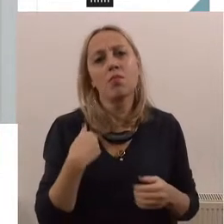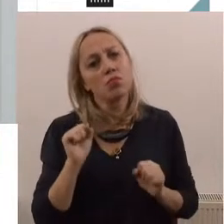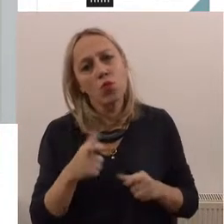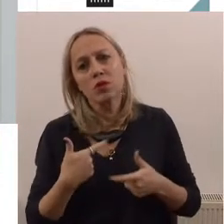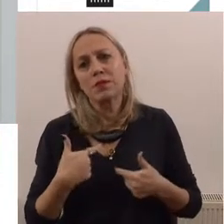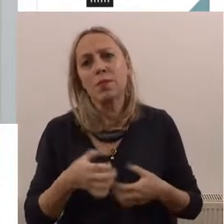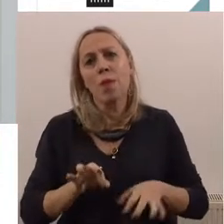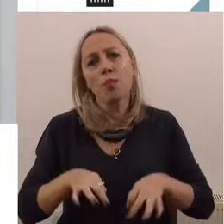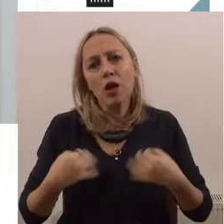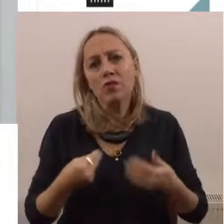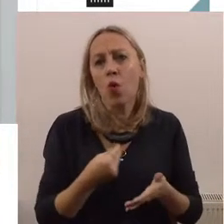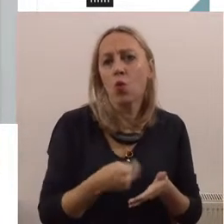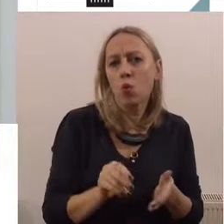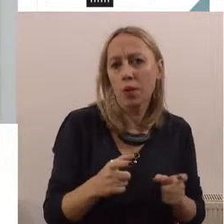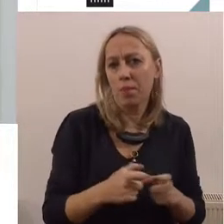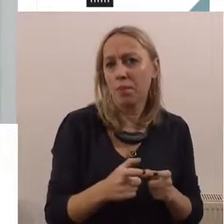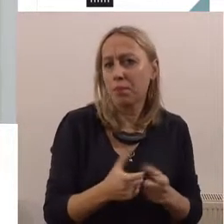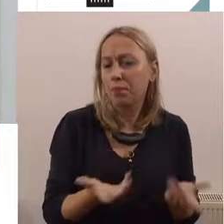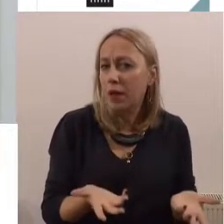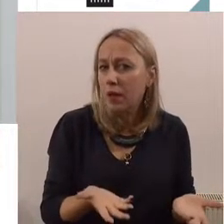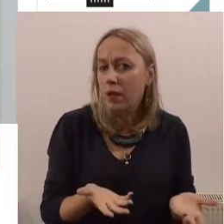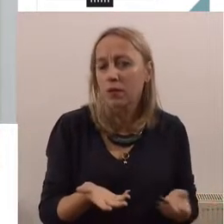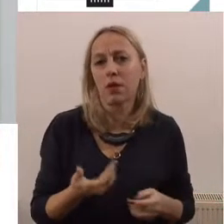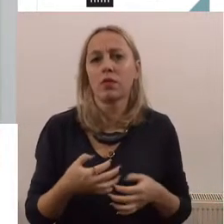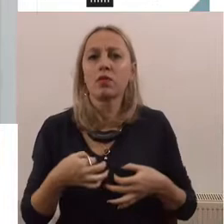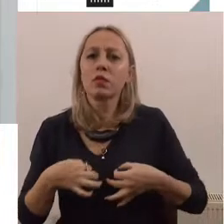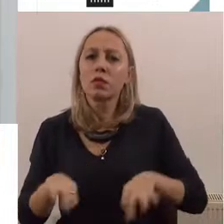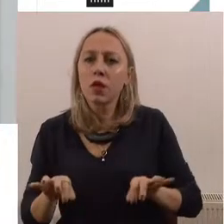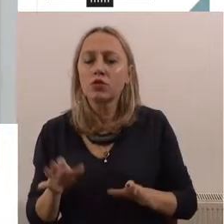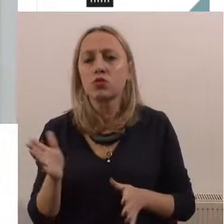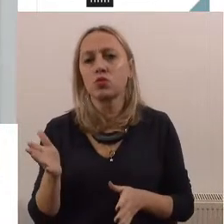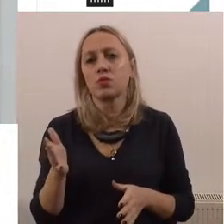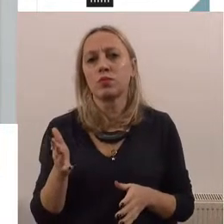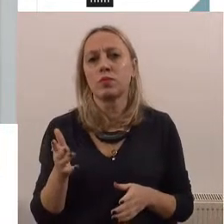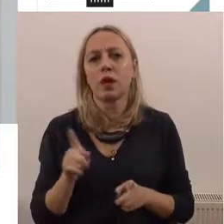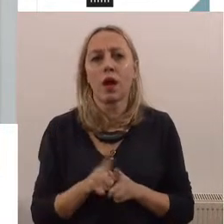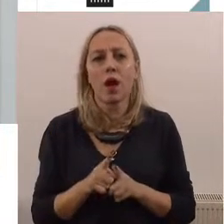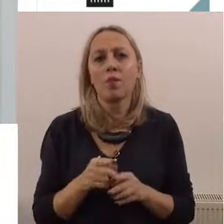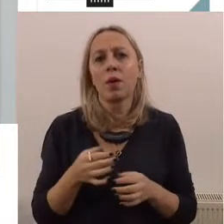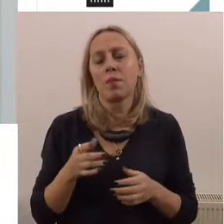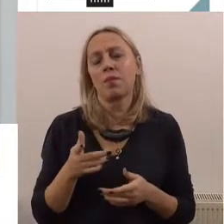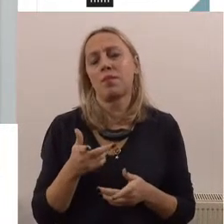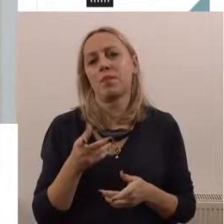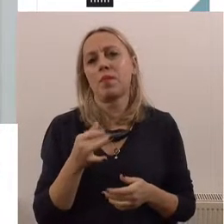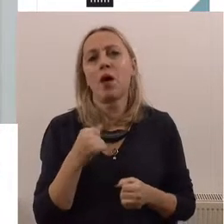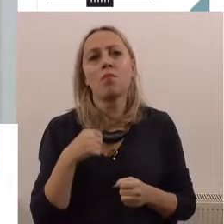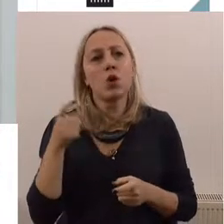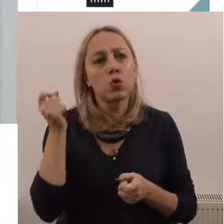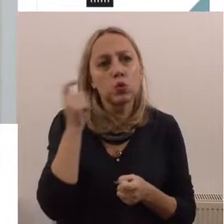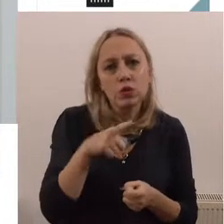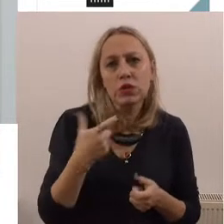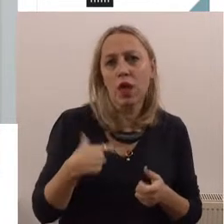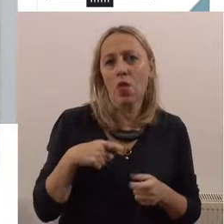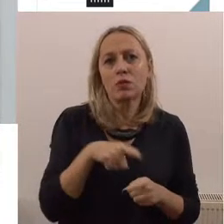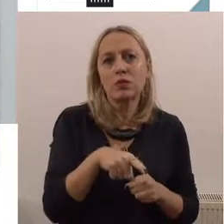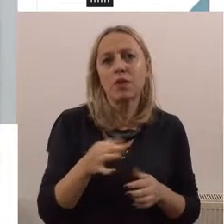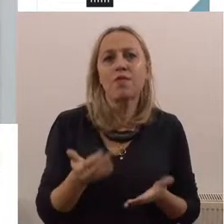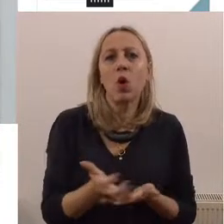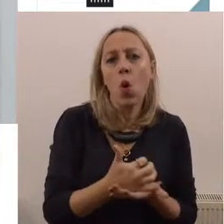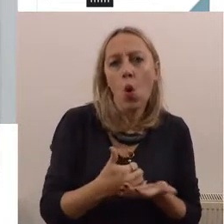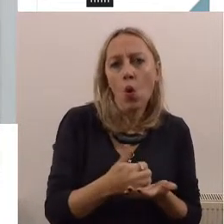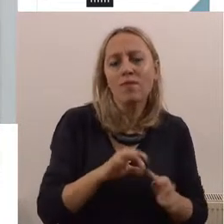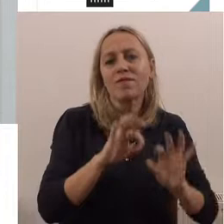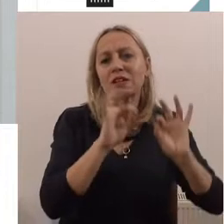So the affordability of going to a museum. And finally, representation accessibility, whether